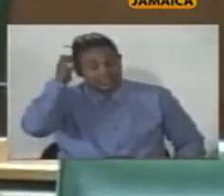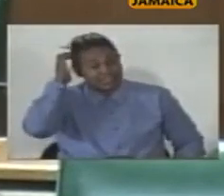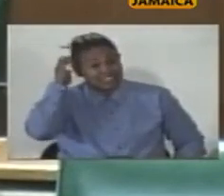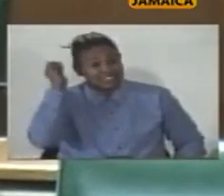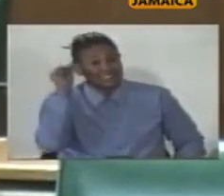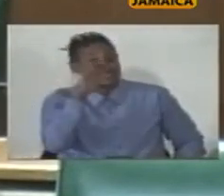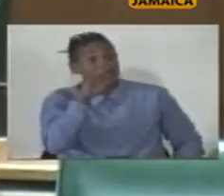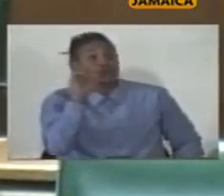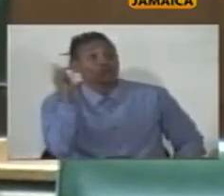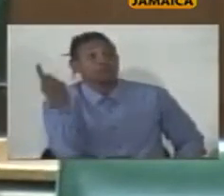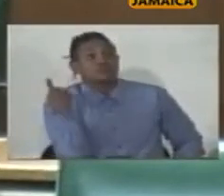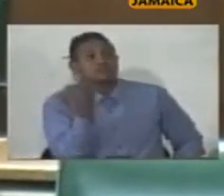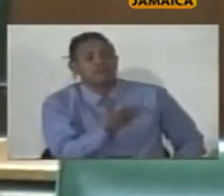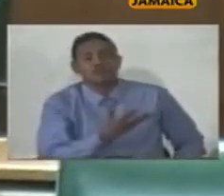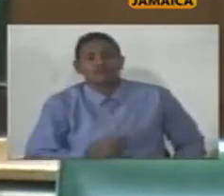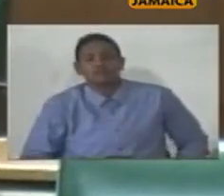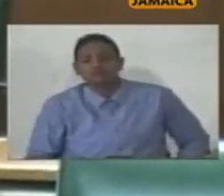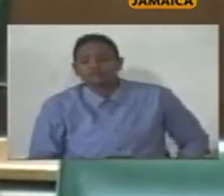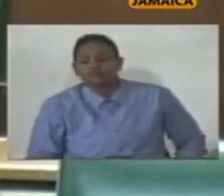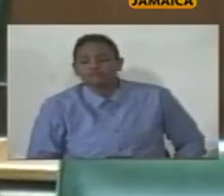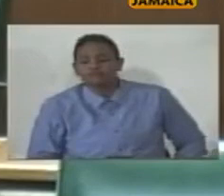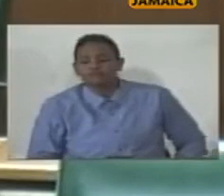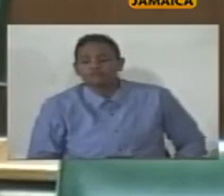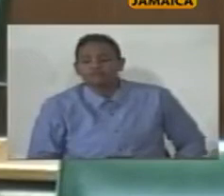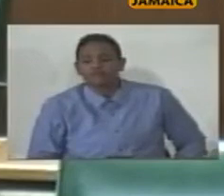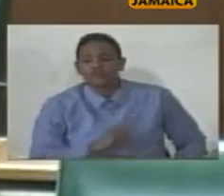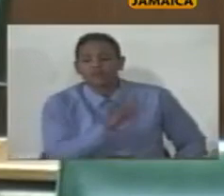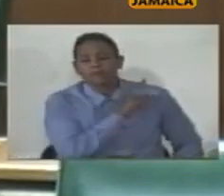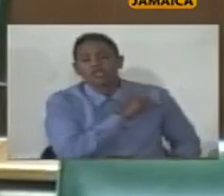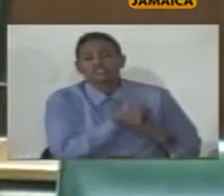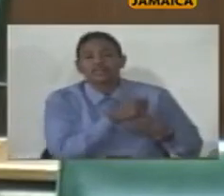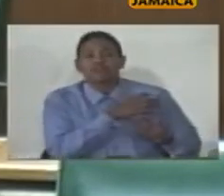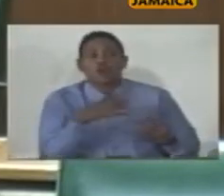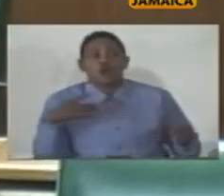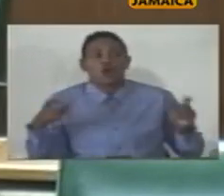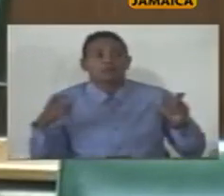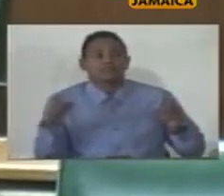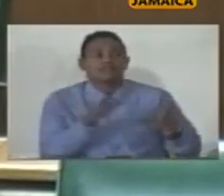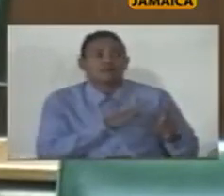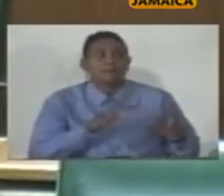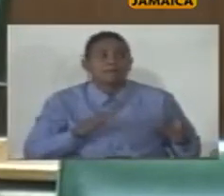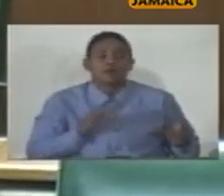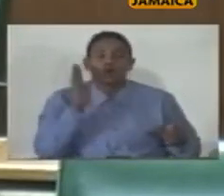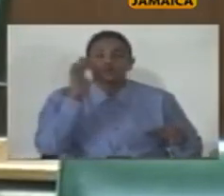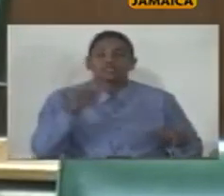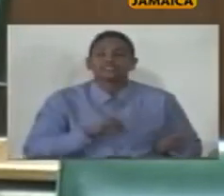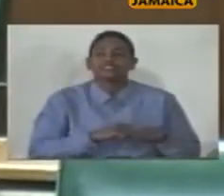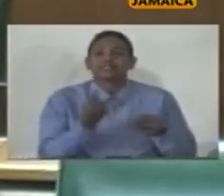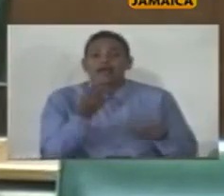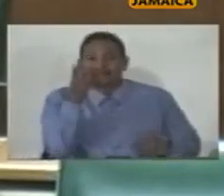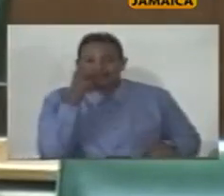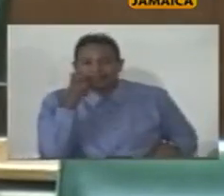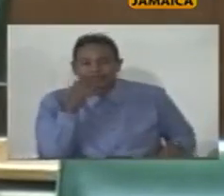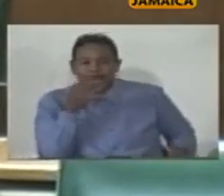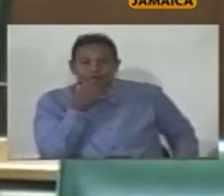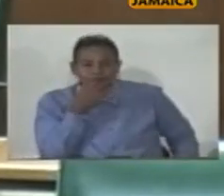to the principal. The Personnel Committee of the Board will convene the hearing shortly.